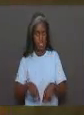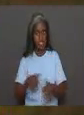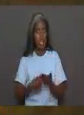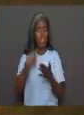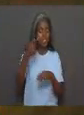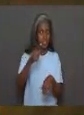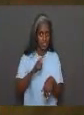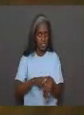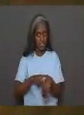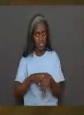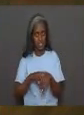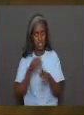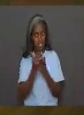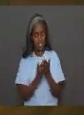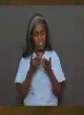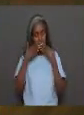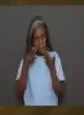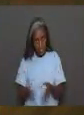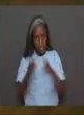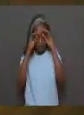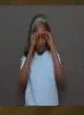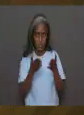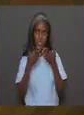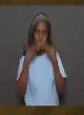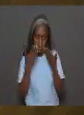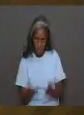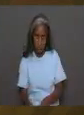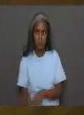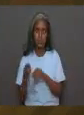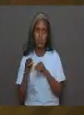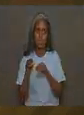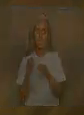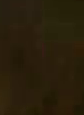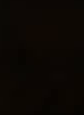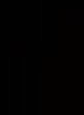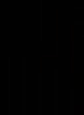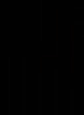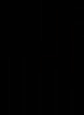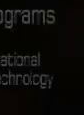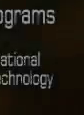Until next lesson, thank you, teacher. Thank you, students.